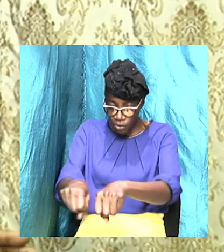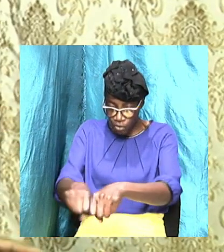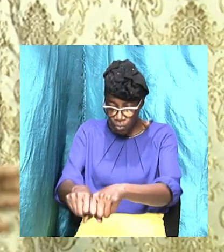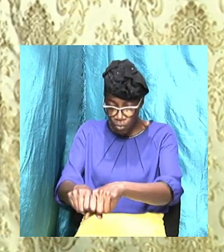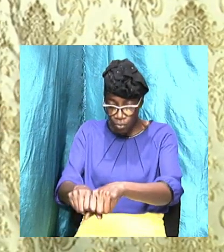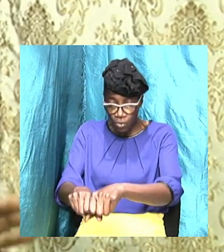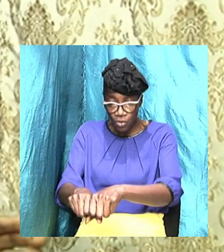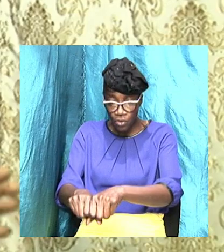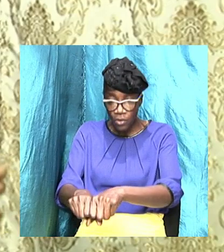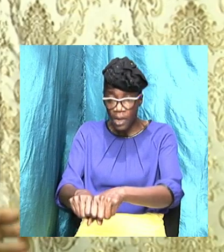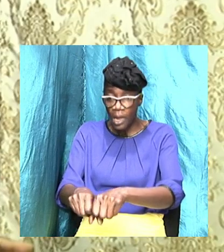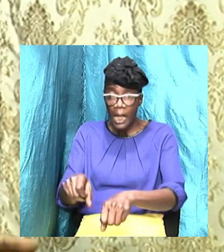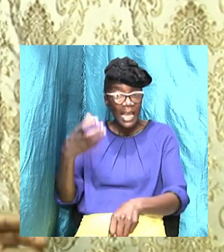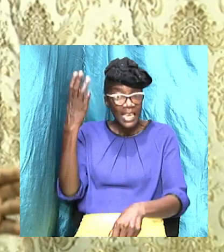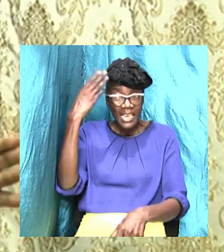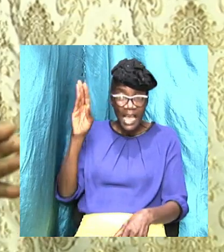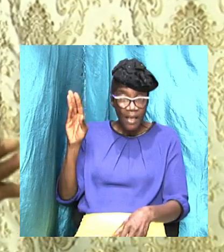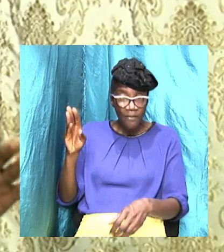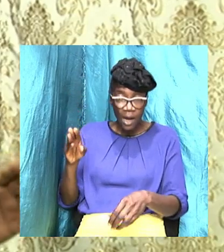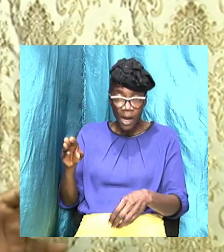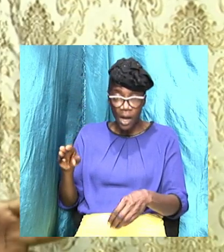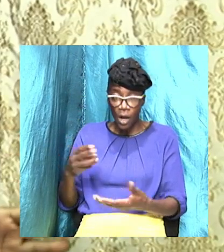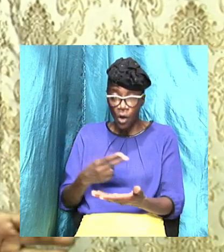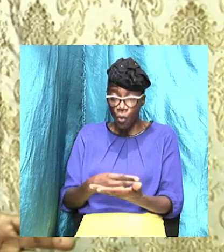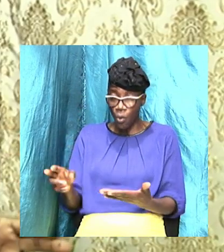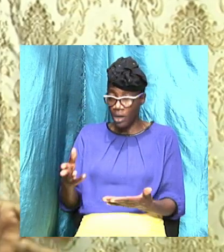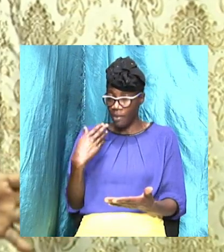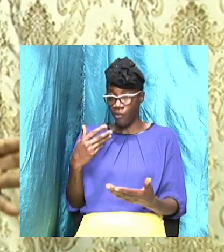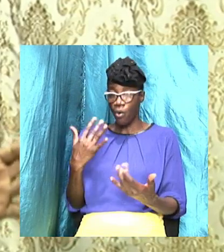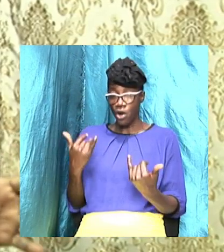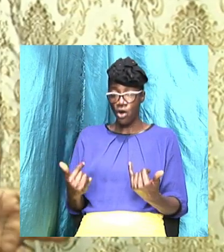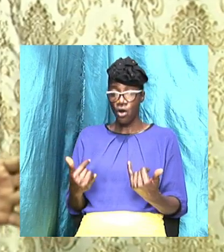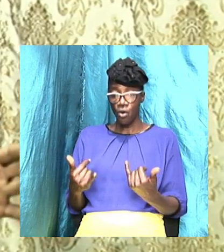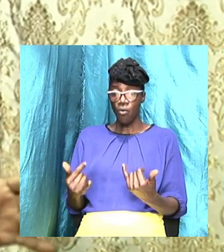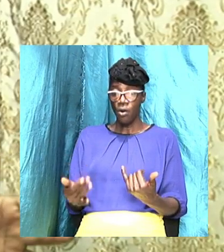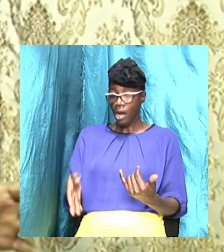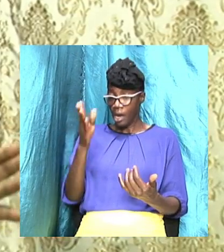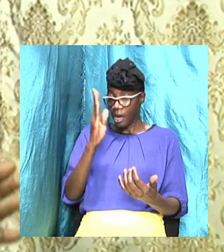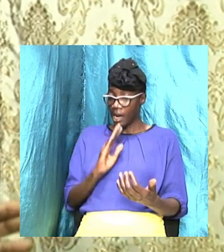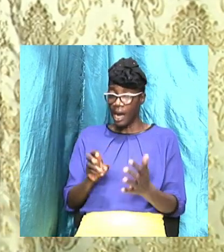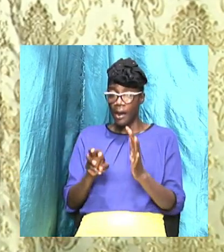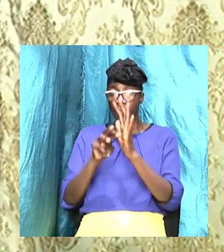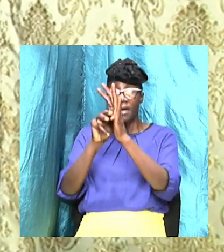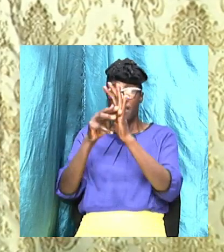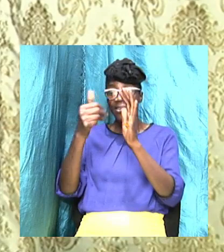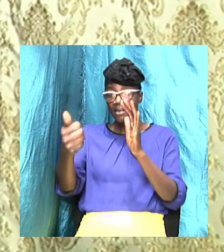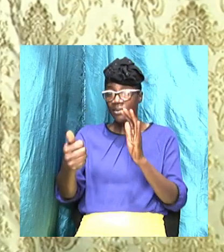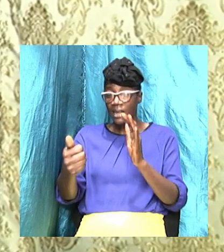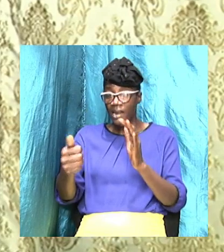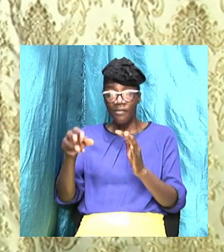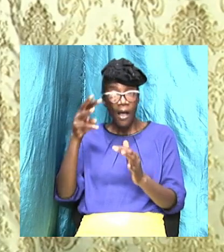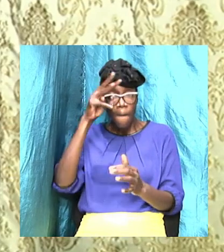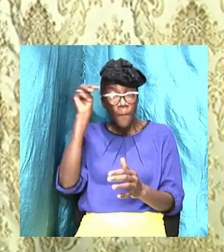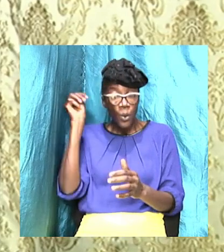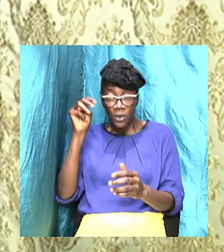you know. But now that God manifests himself there, him say, Moses, the place where you stand is